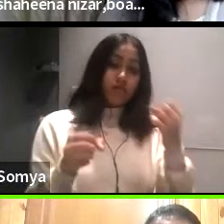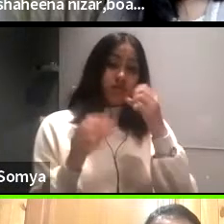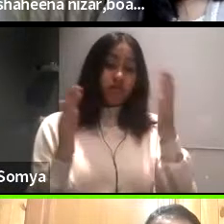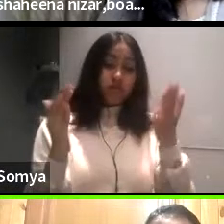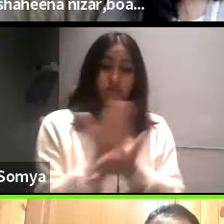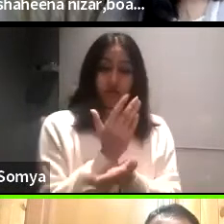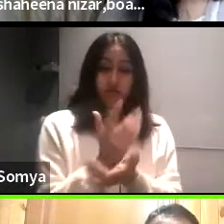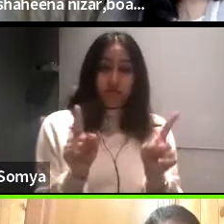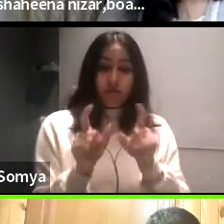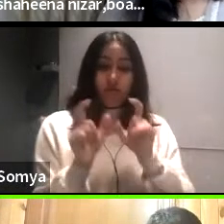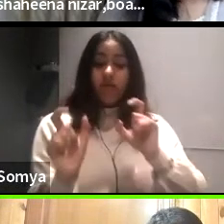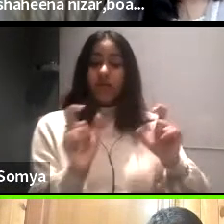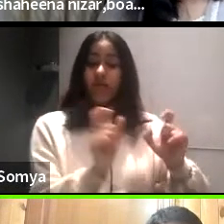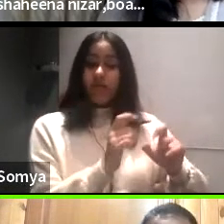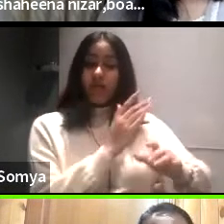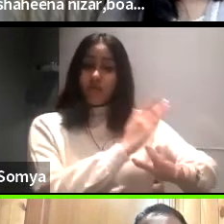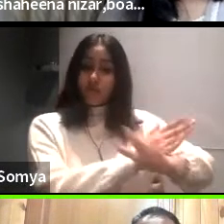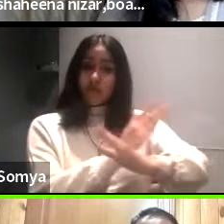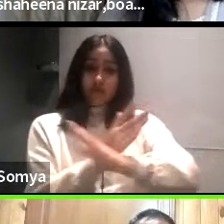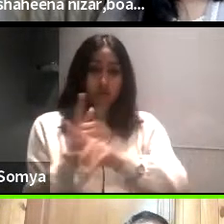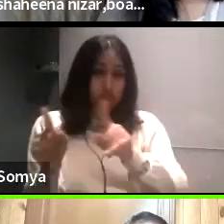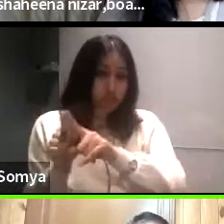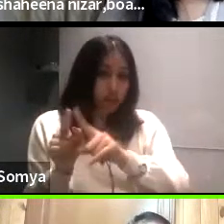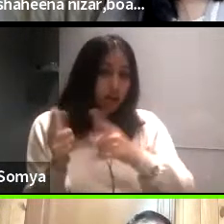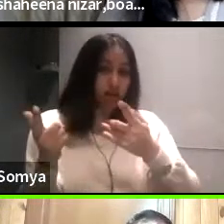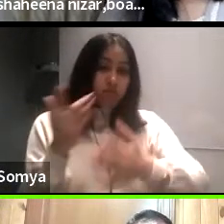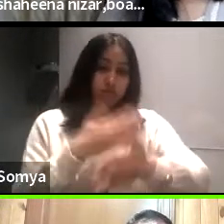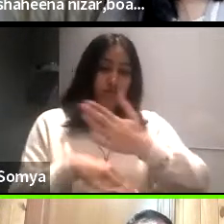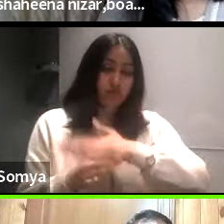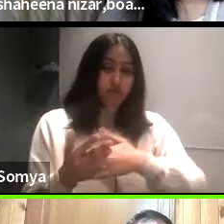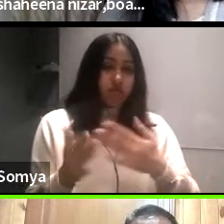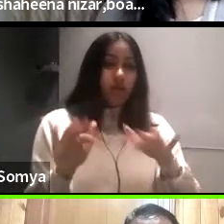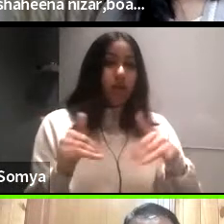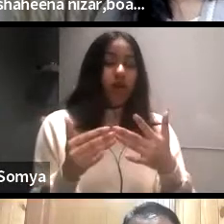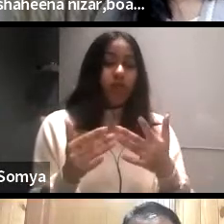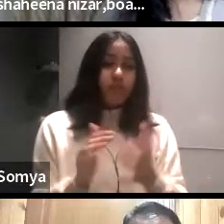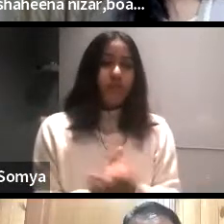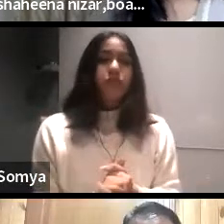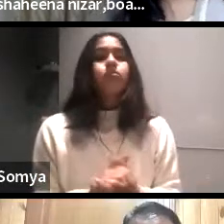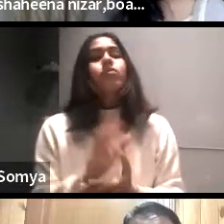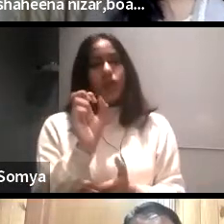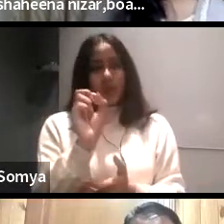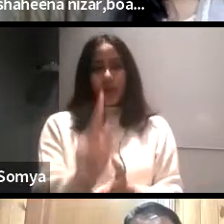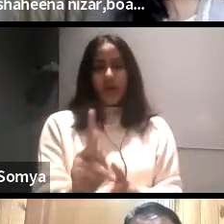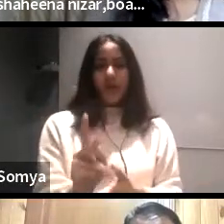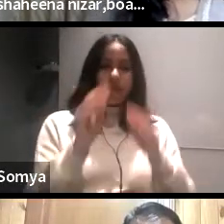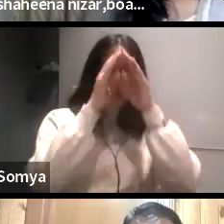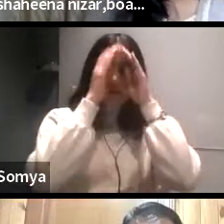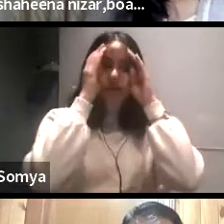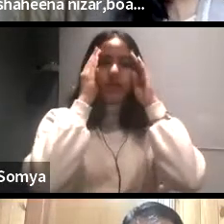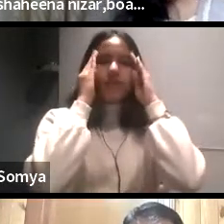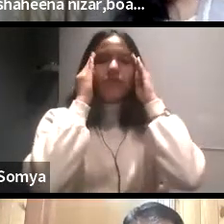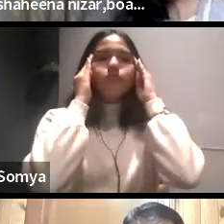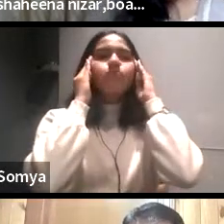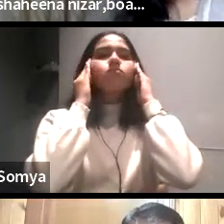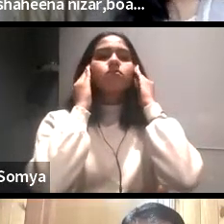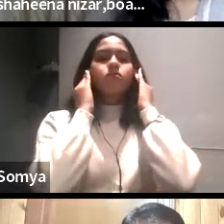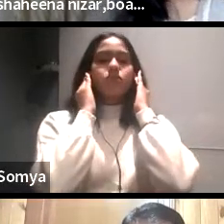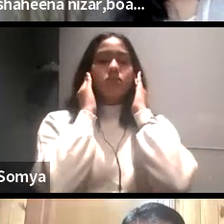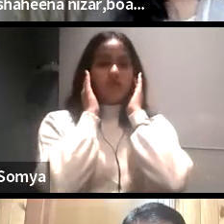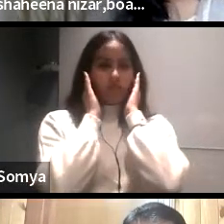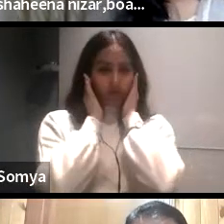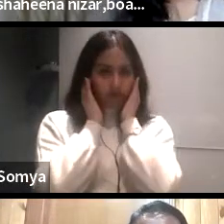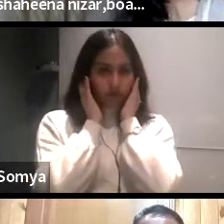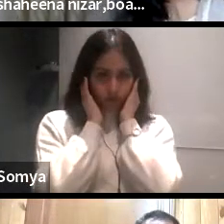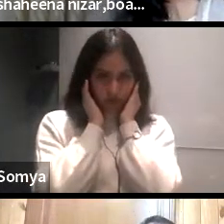their population with disabilities? Okay. Shaheen, yeah. So Deanne, can you hear me?